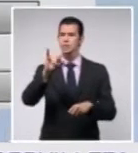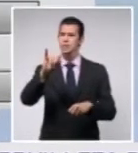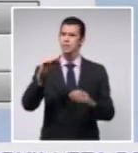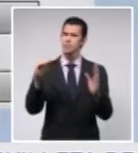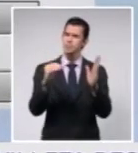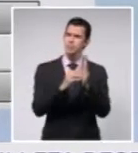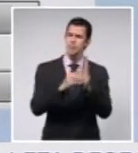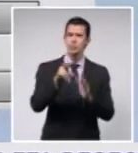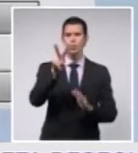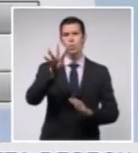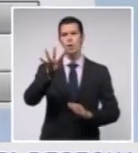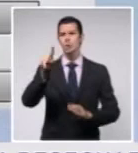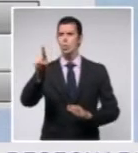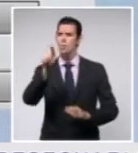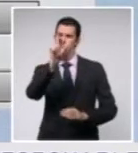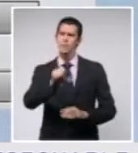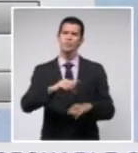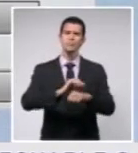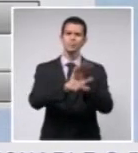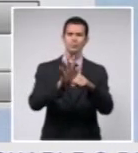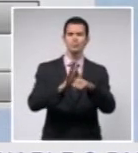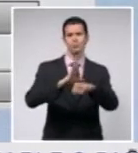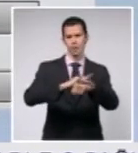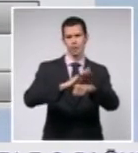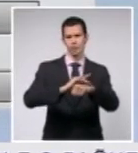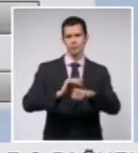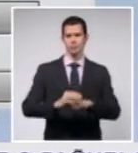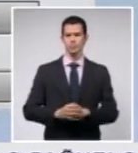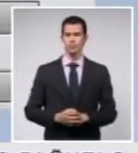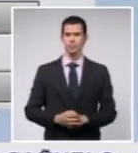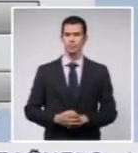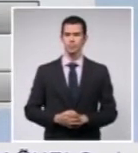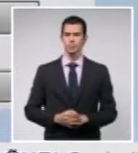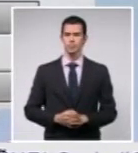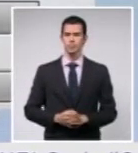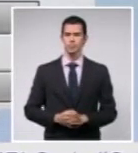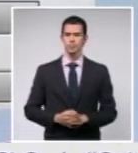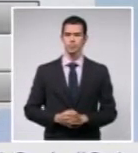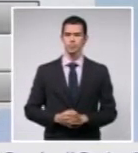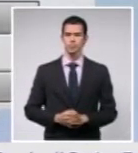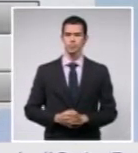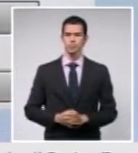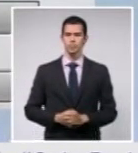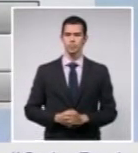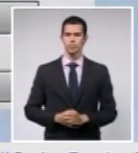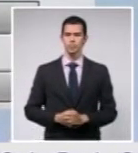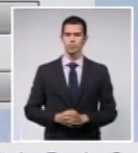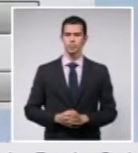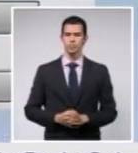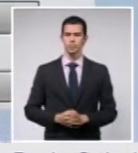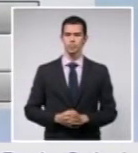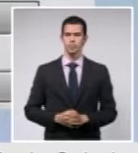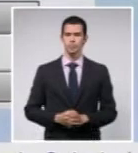306,241 people were diagnosed with the virus, for a total of